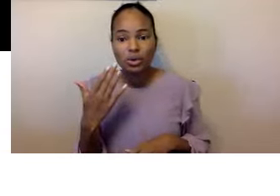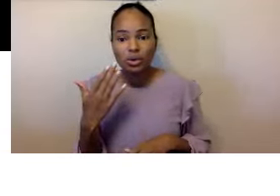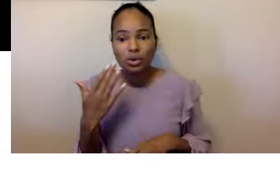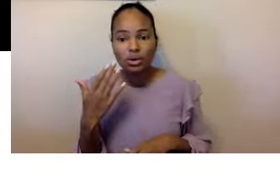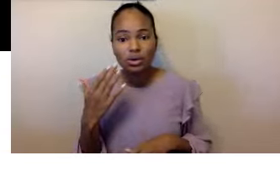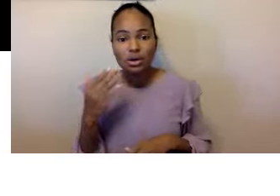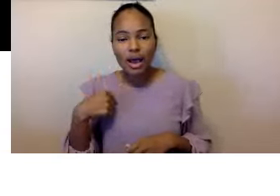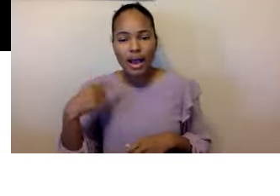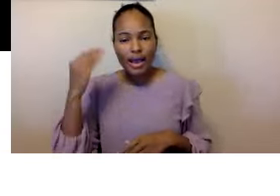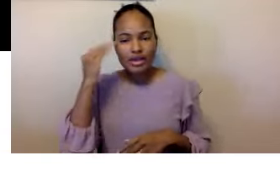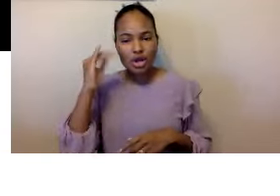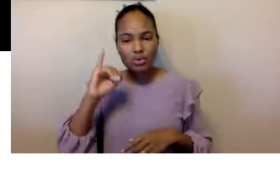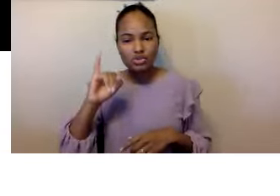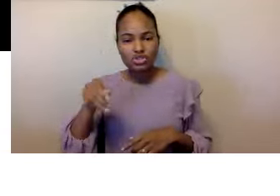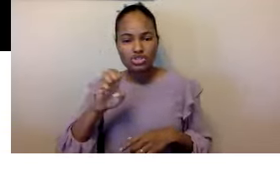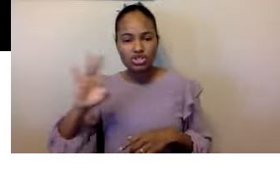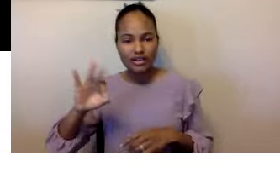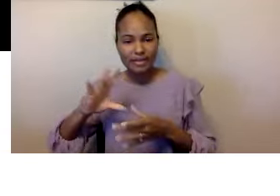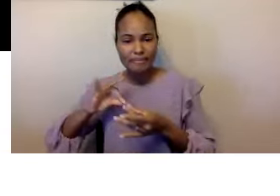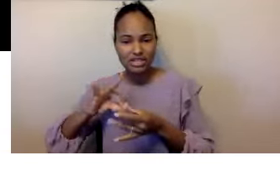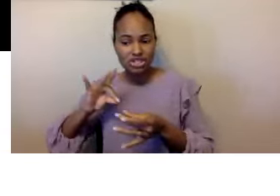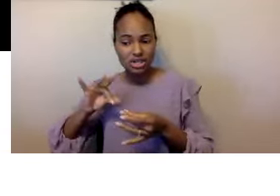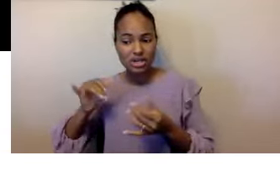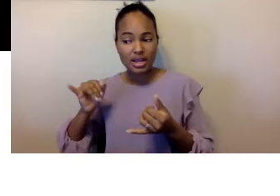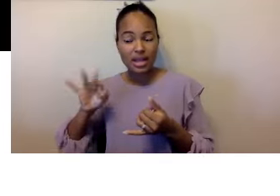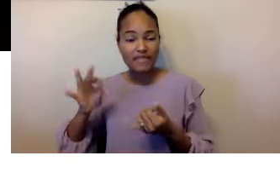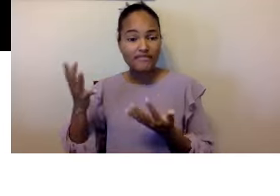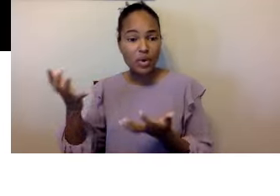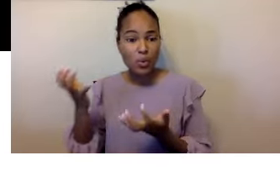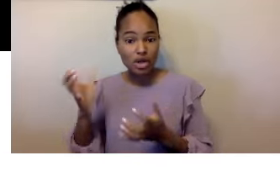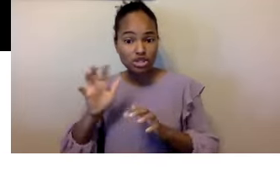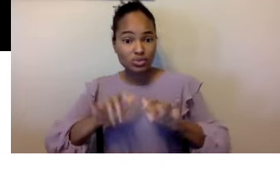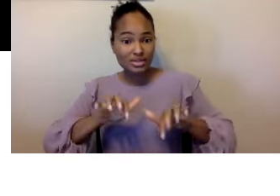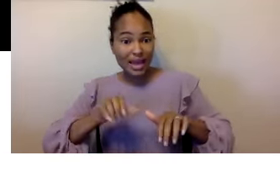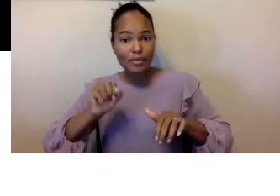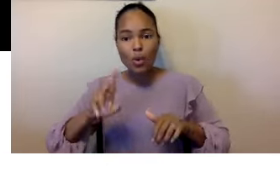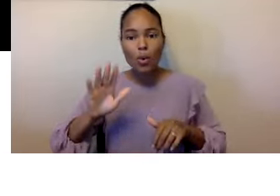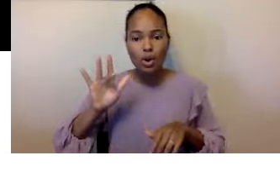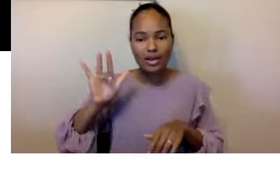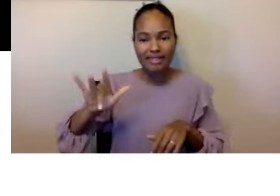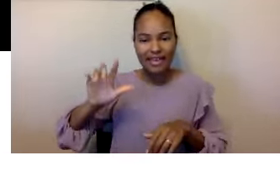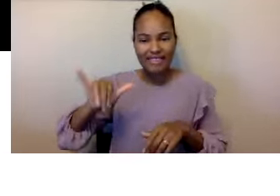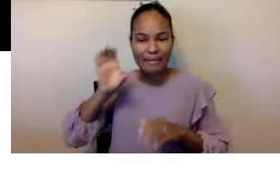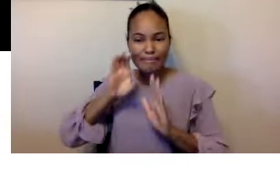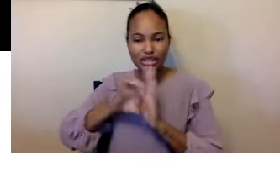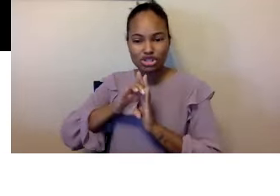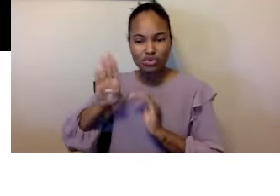do have, you can either put it in the chat or if you want to use the raised hand function down at the bottom. Thank